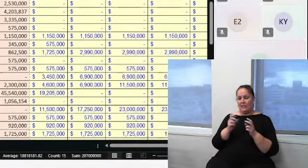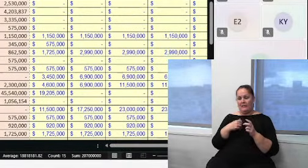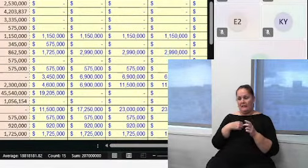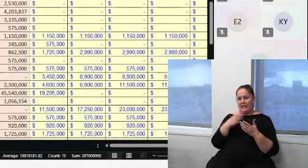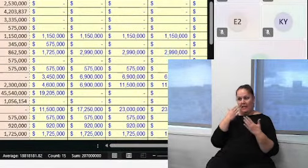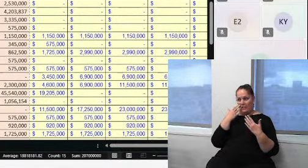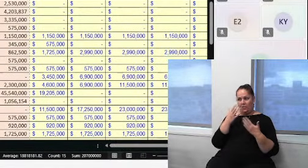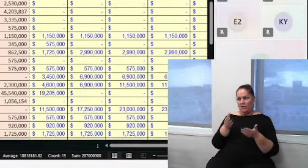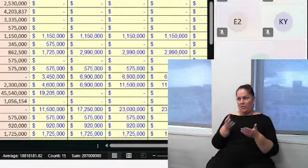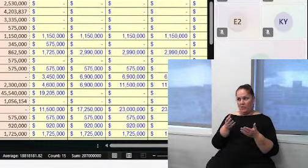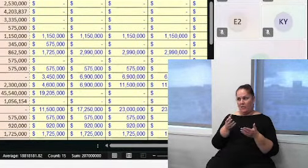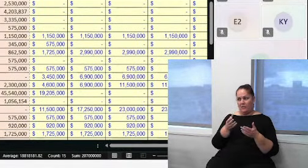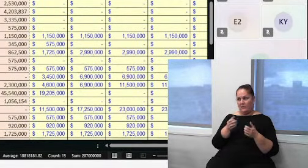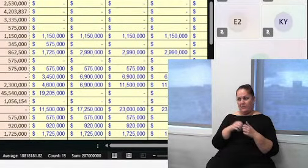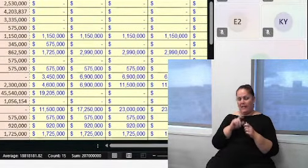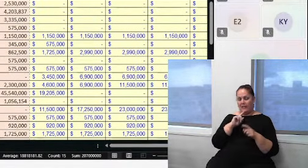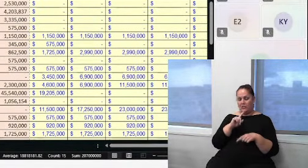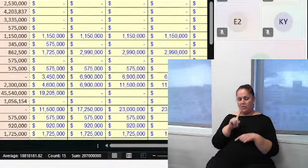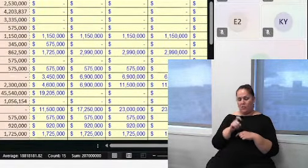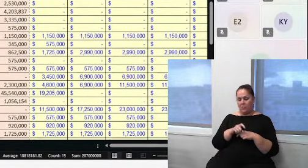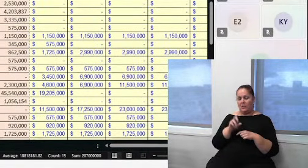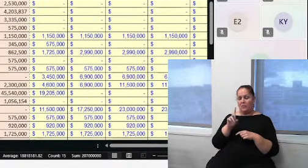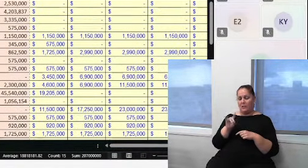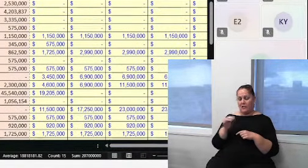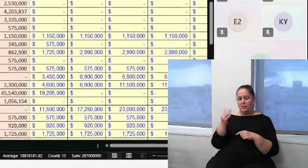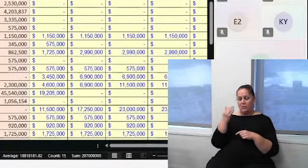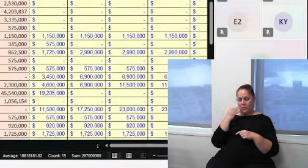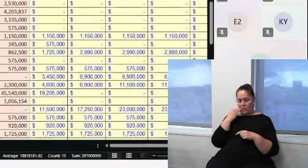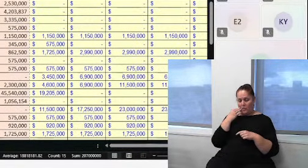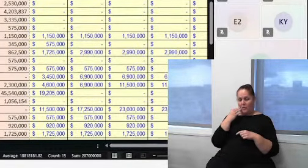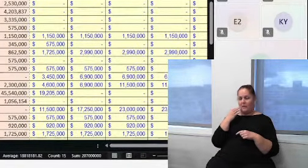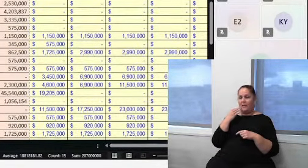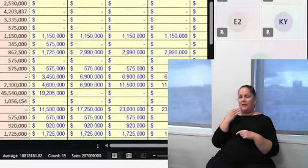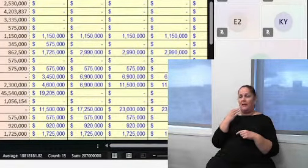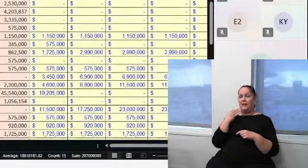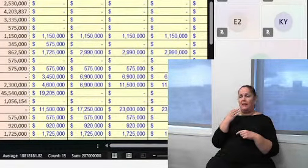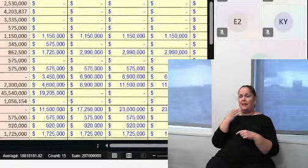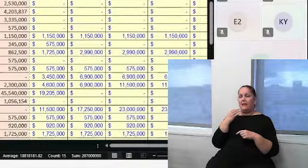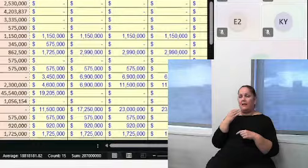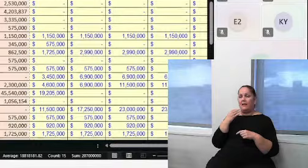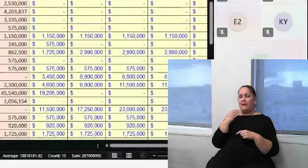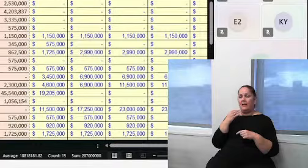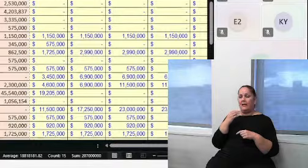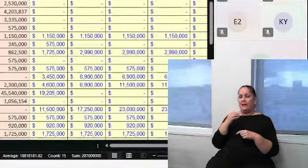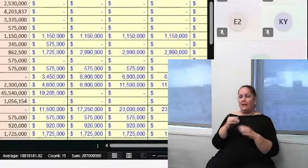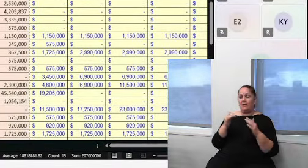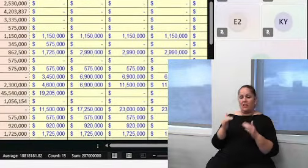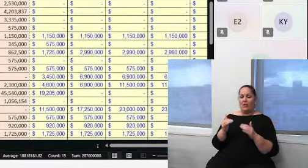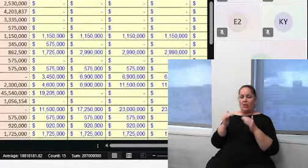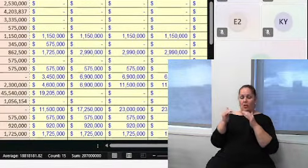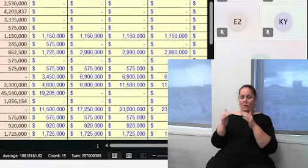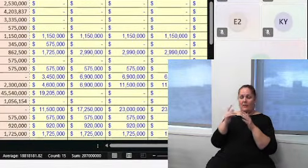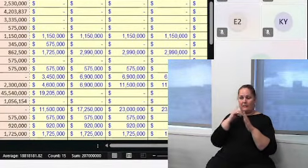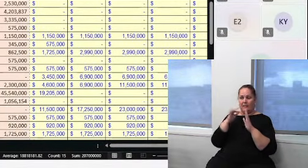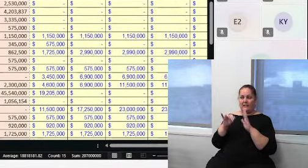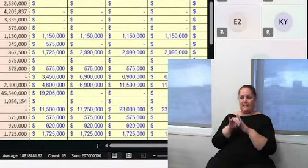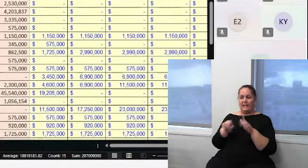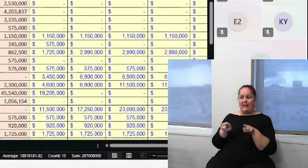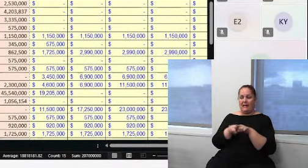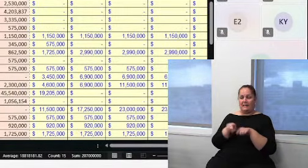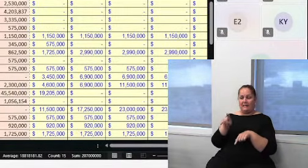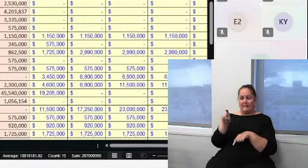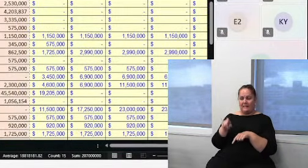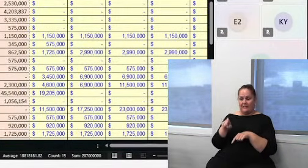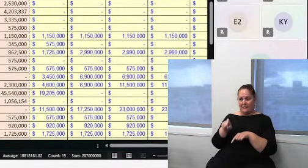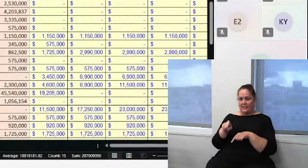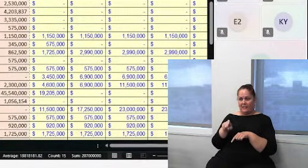matter questions, do not know to Okay. answer your question, right? All right. What I do know is that the upgrades are being